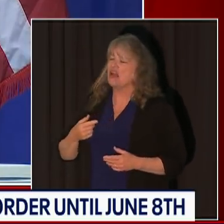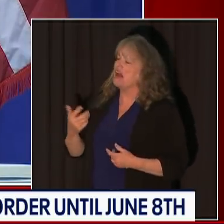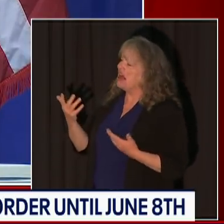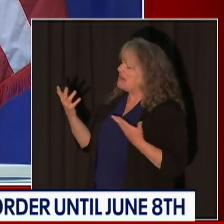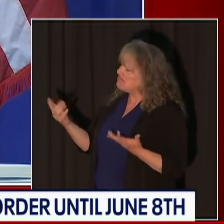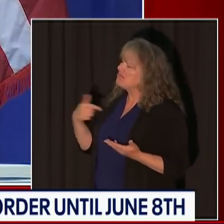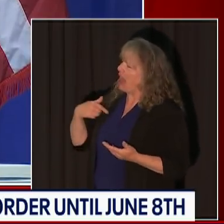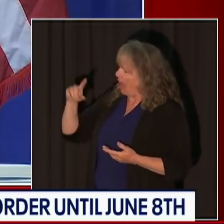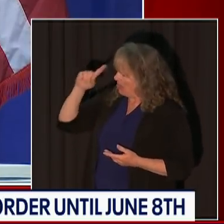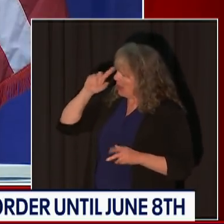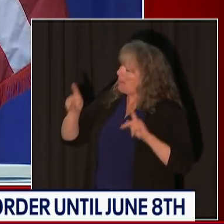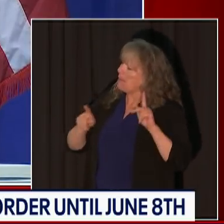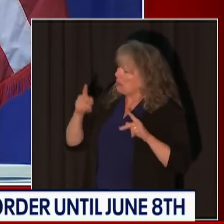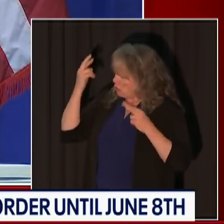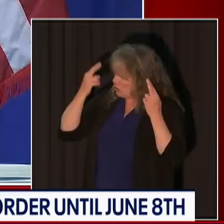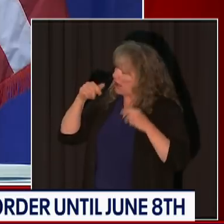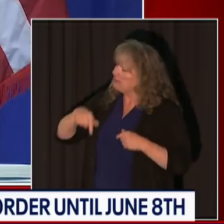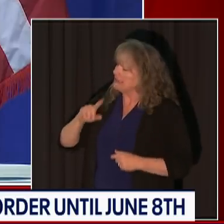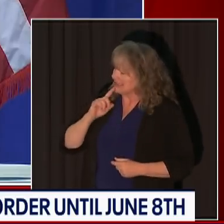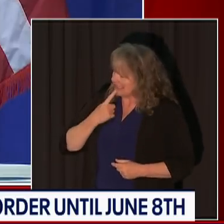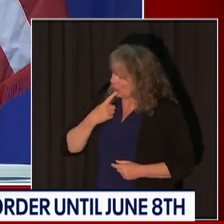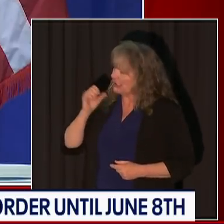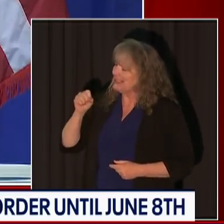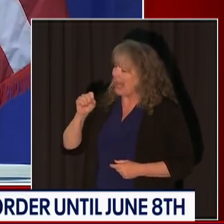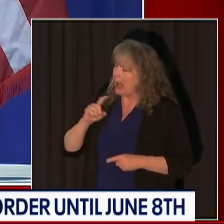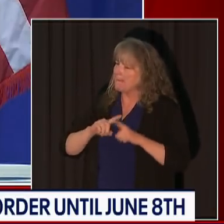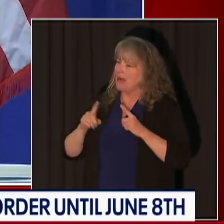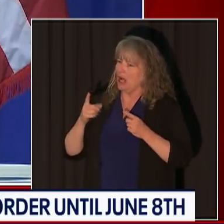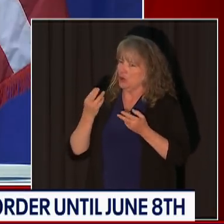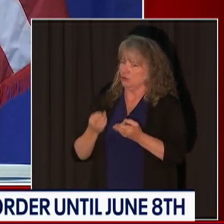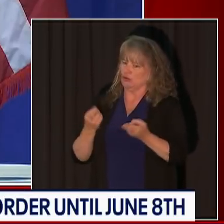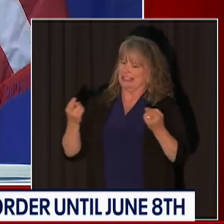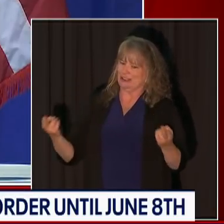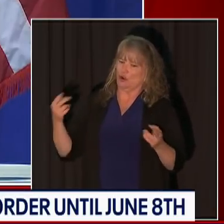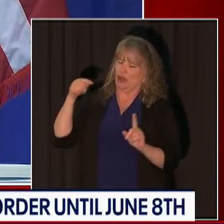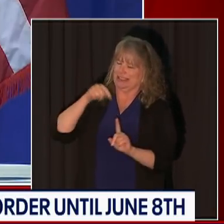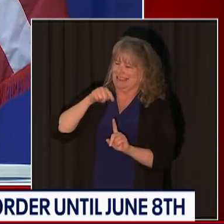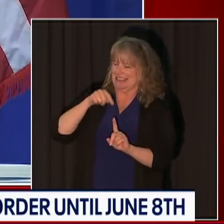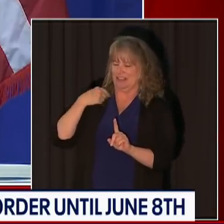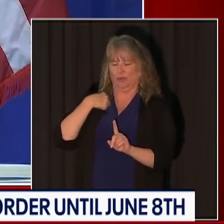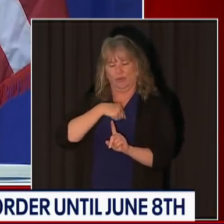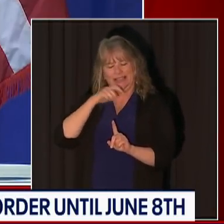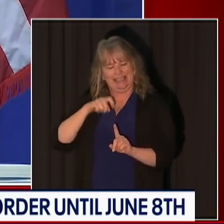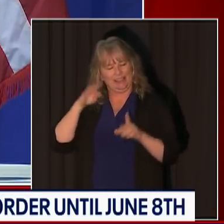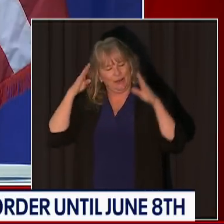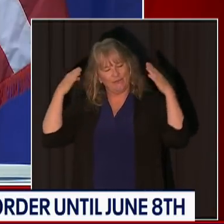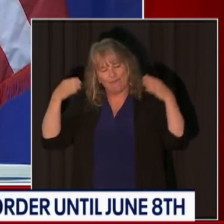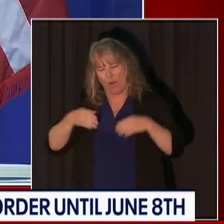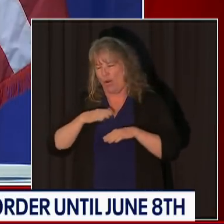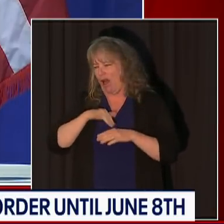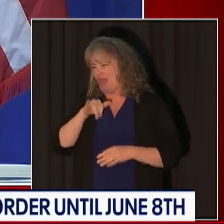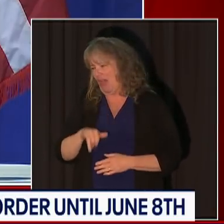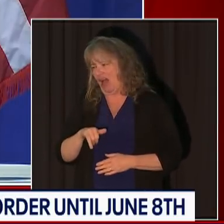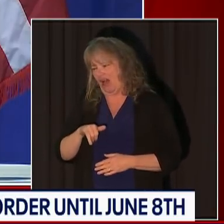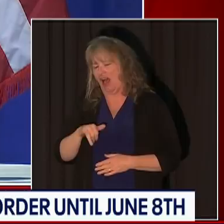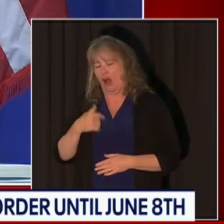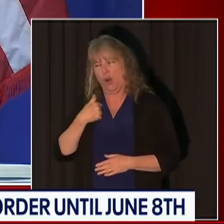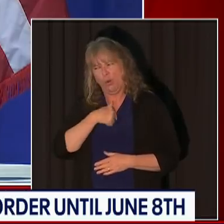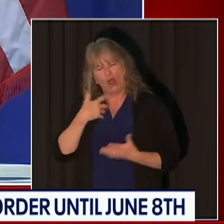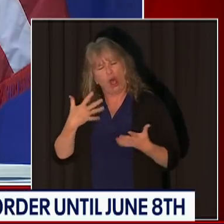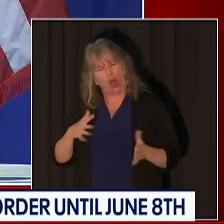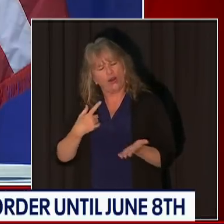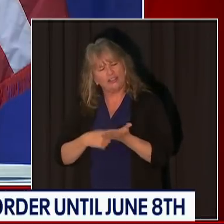masks. She also mentioned that she could revise it either one way or the other, depending on the information that she gets from